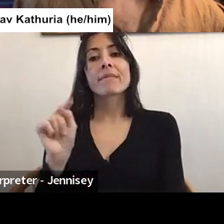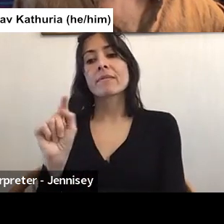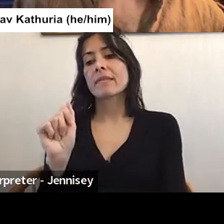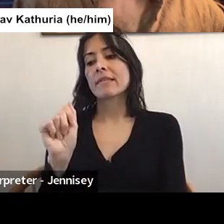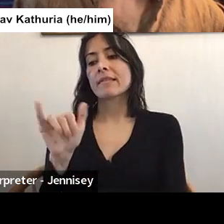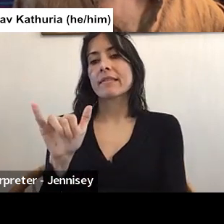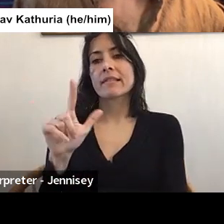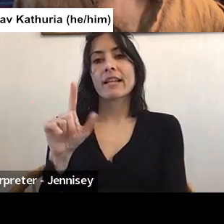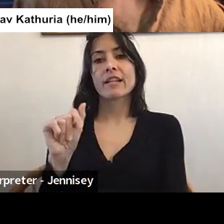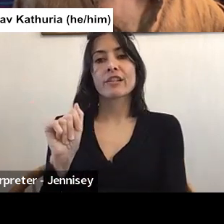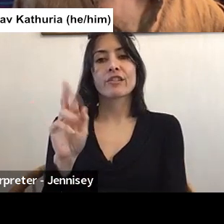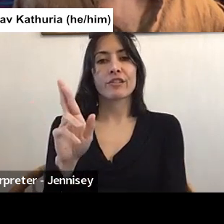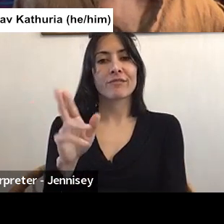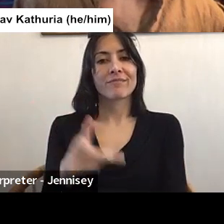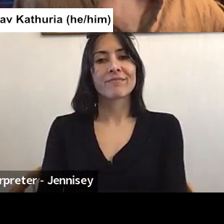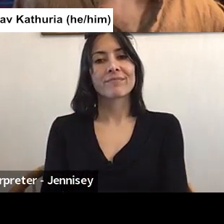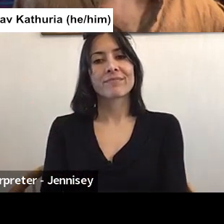question.